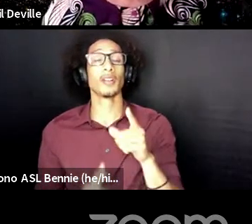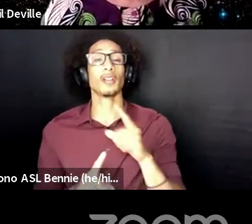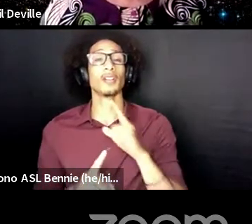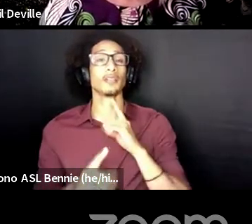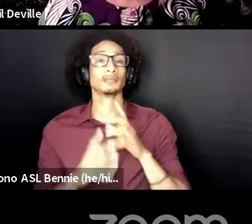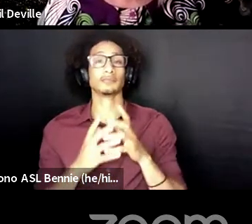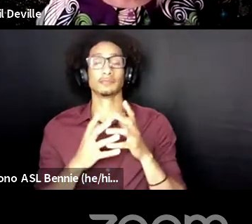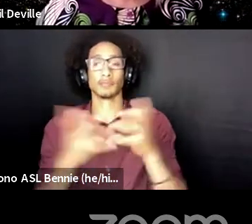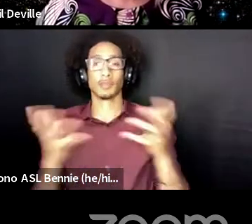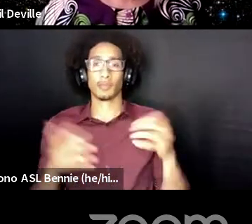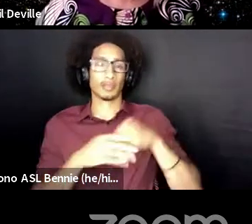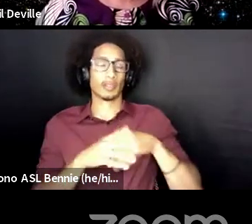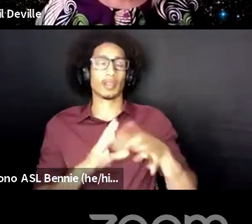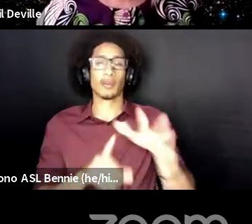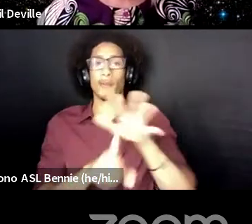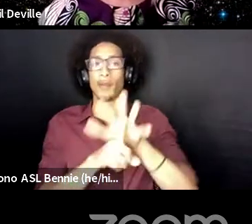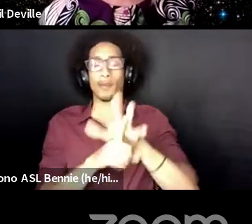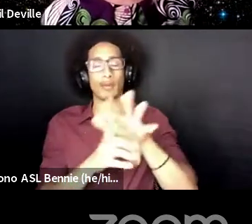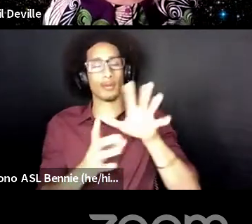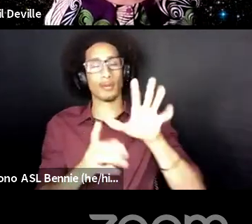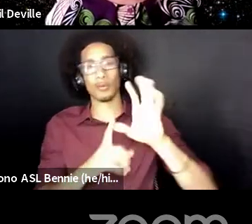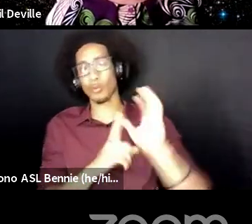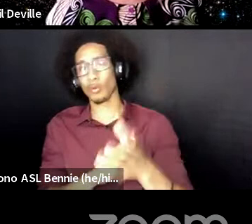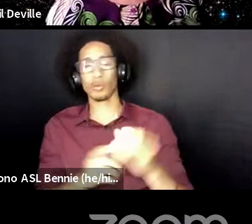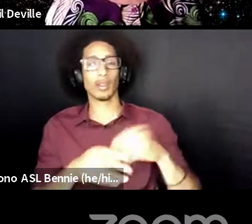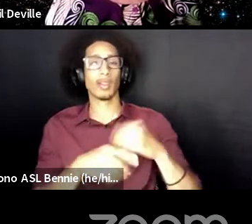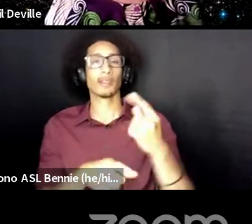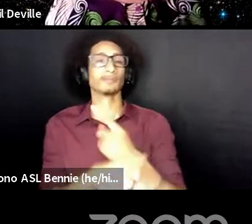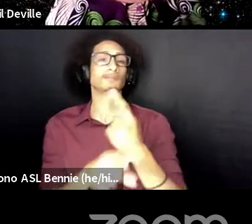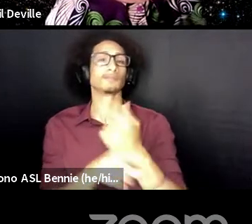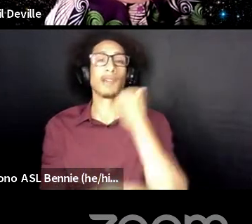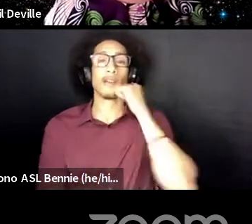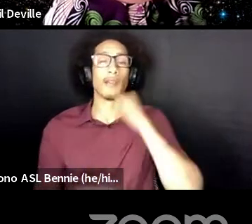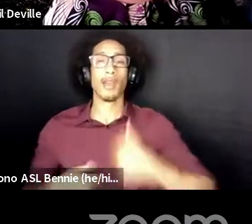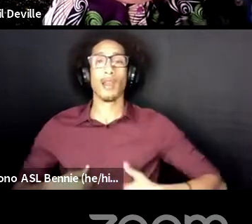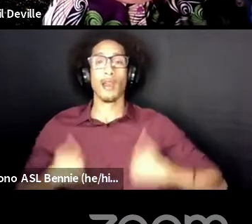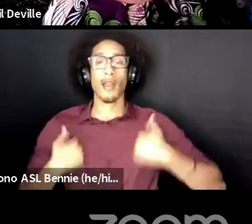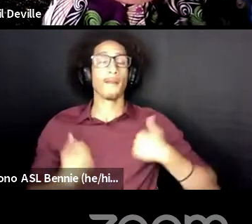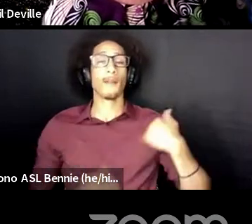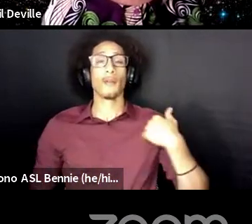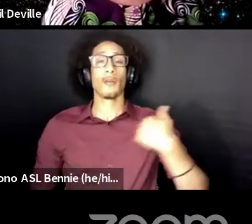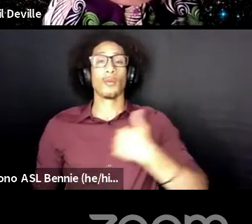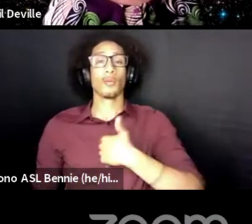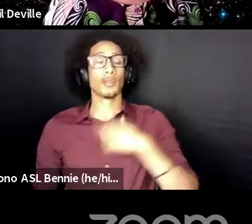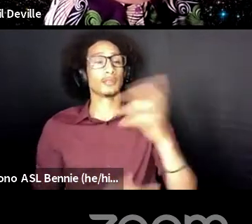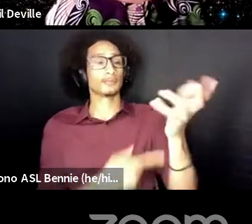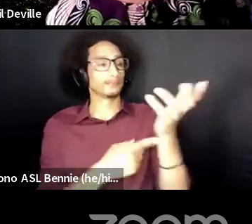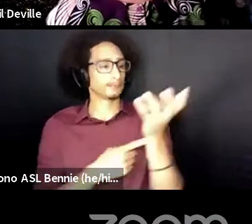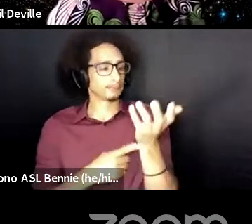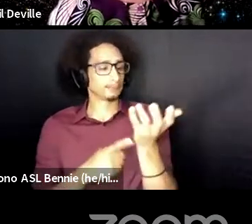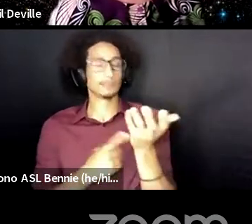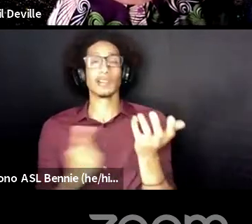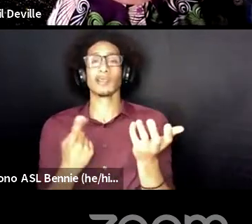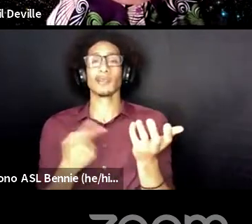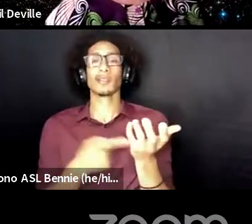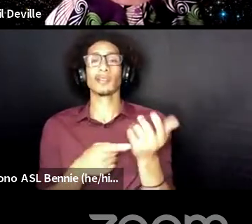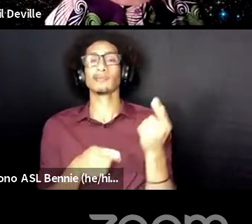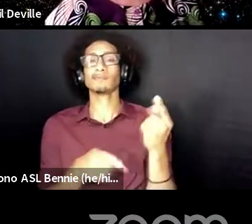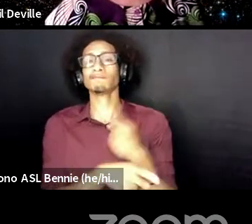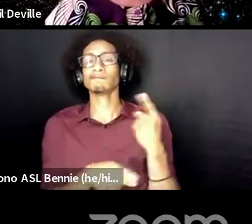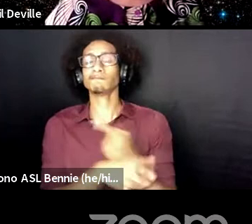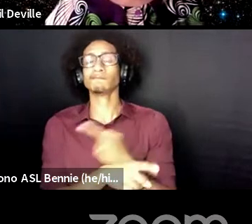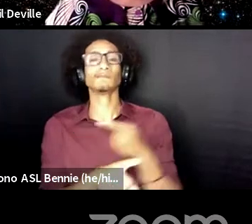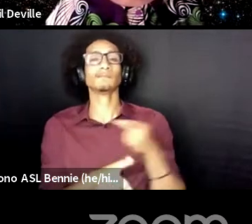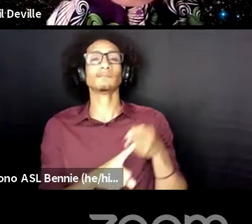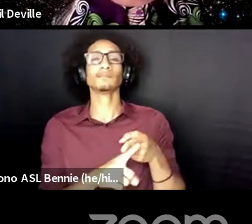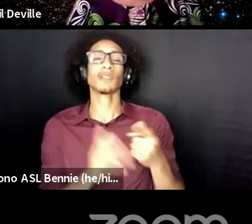and everyday life. I'm interested in how if you can take something that's usually quite small that we're very used to seeing at a very specific scale, such as